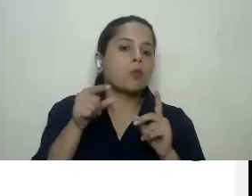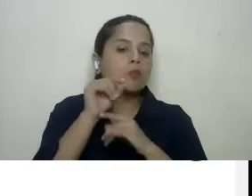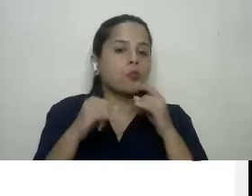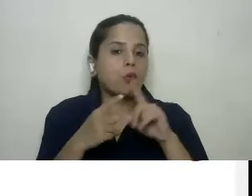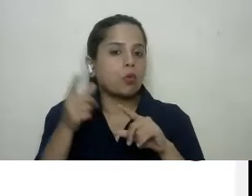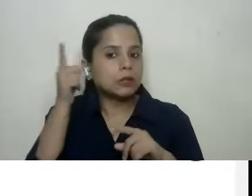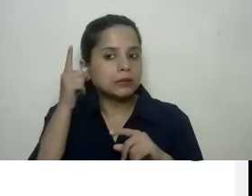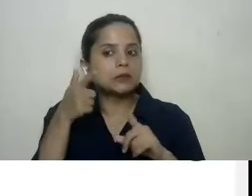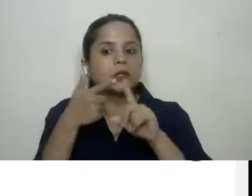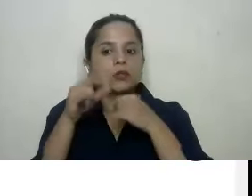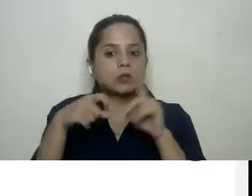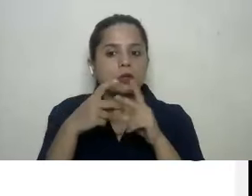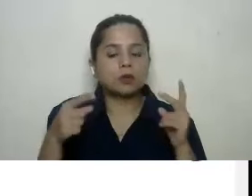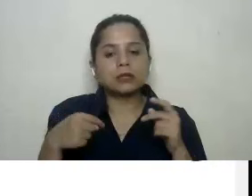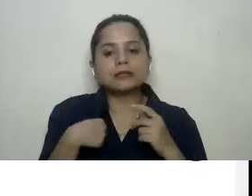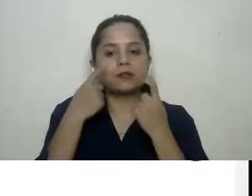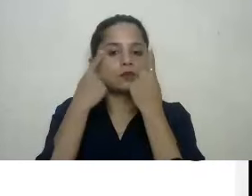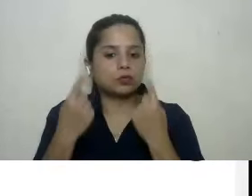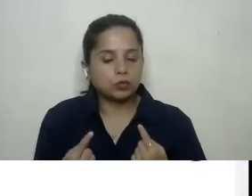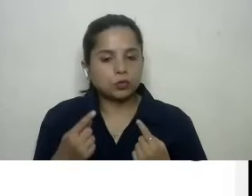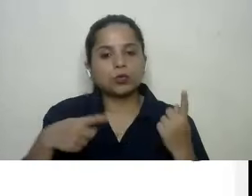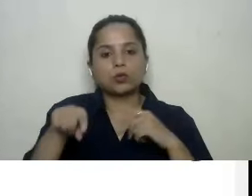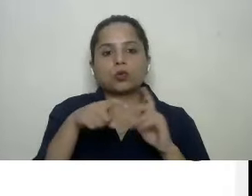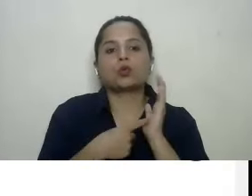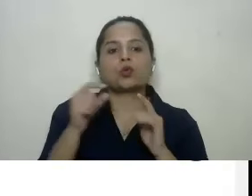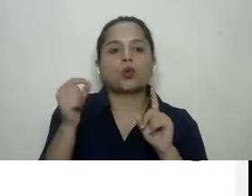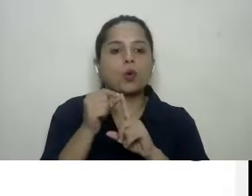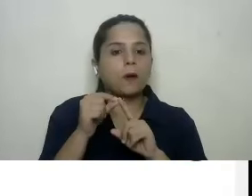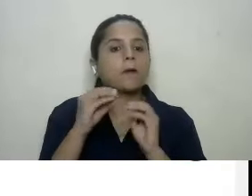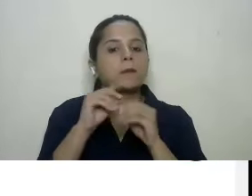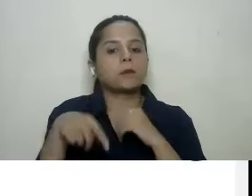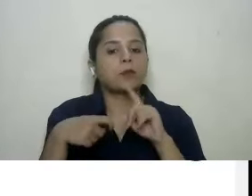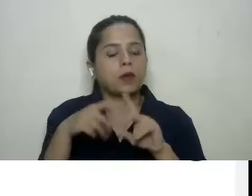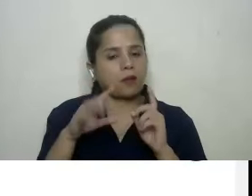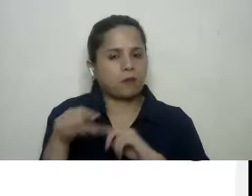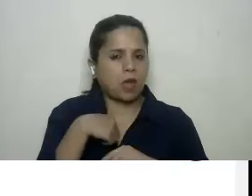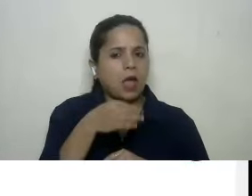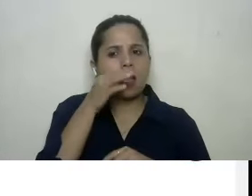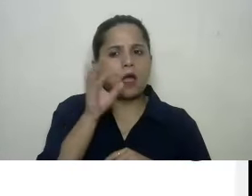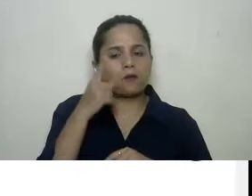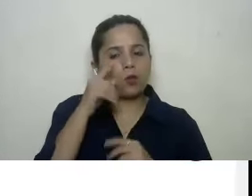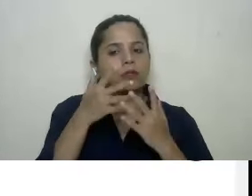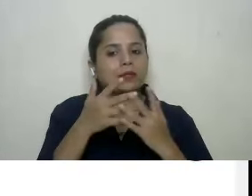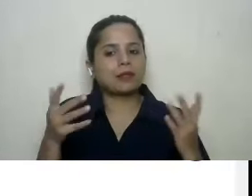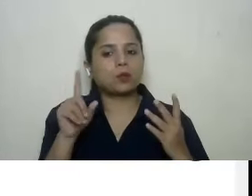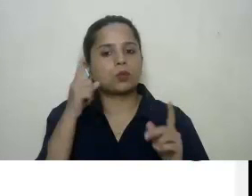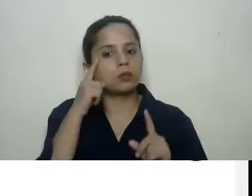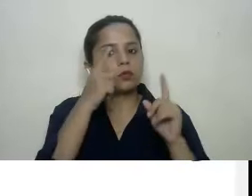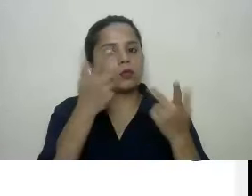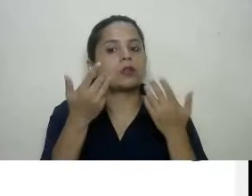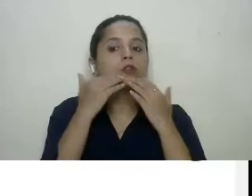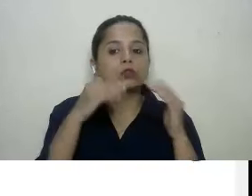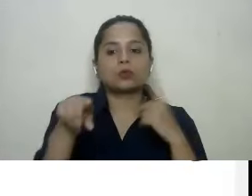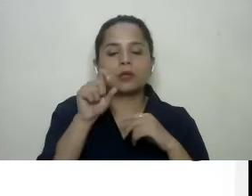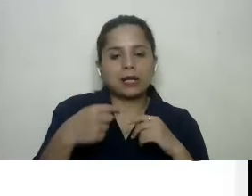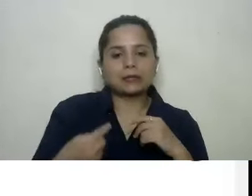and then the self-assessment rubric is up there. It gives me, I asked it for an objective one, so children can